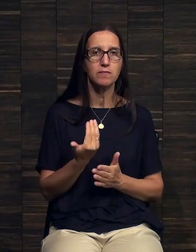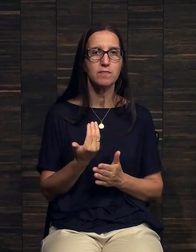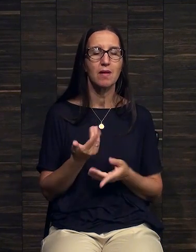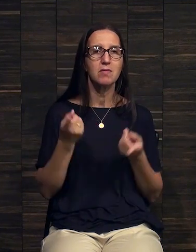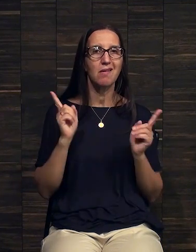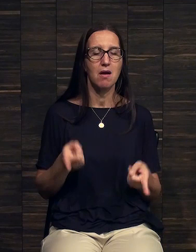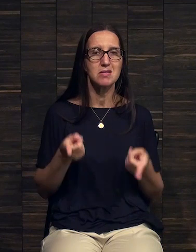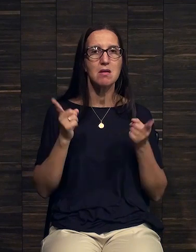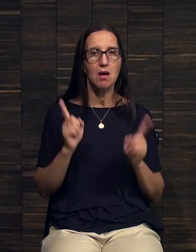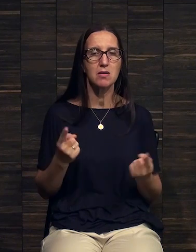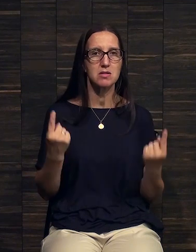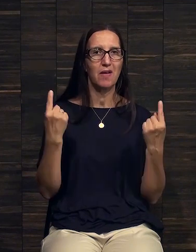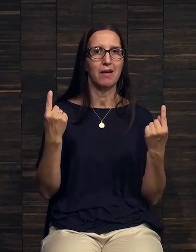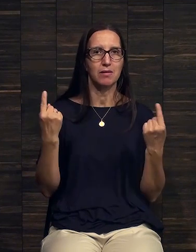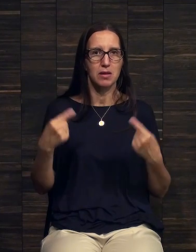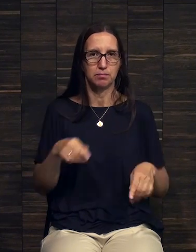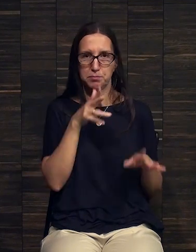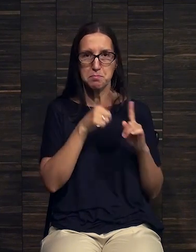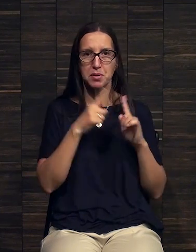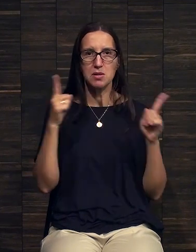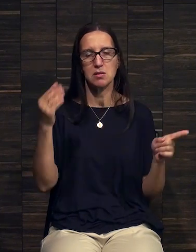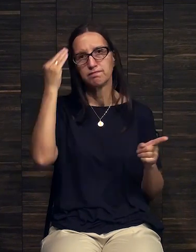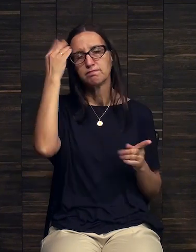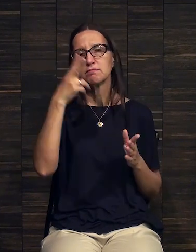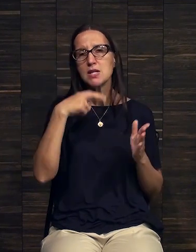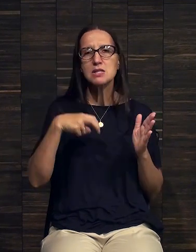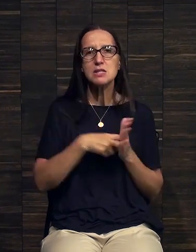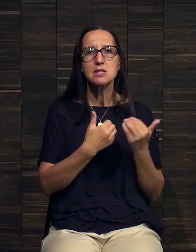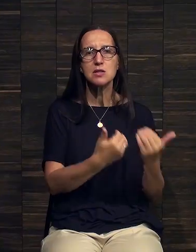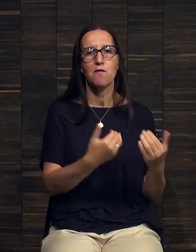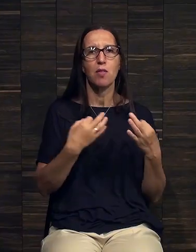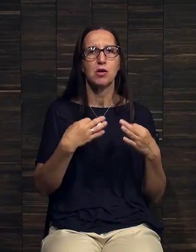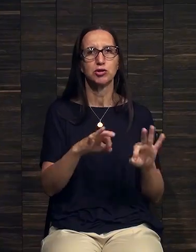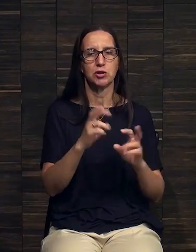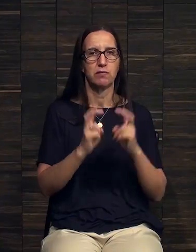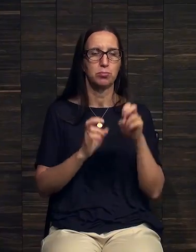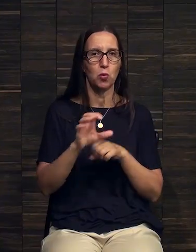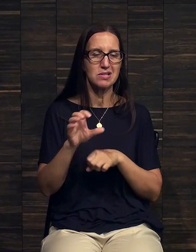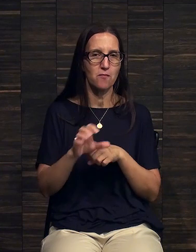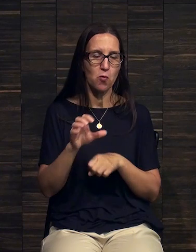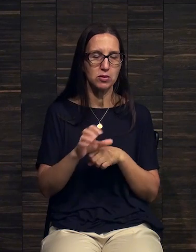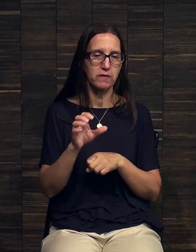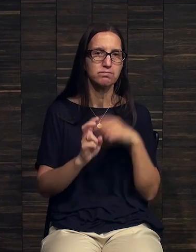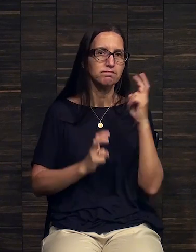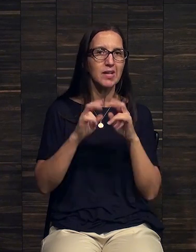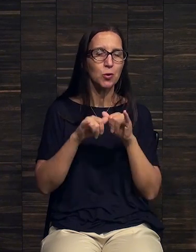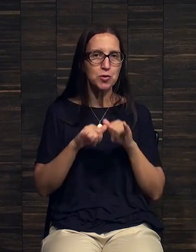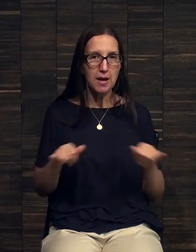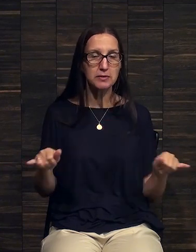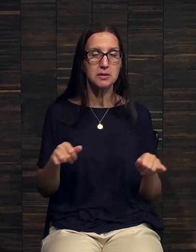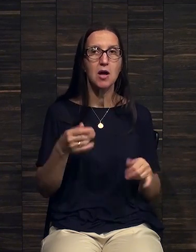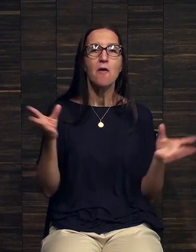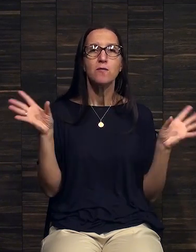new reality, Great Depression reality, the machine manufacturing industrialism